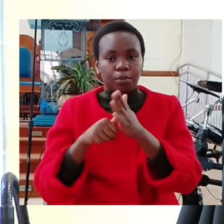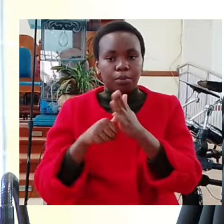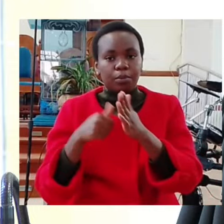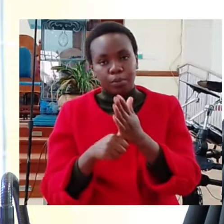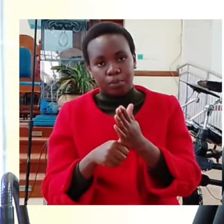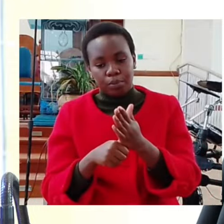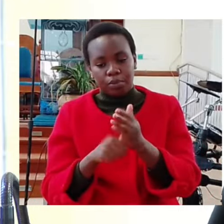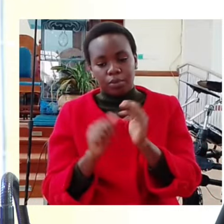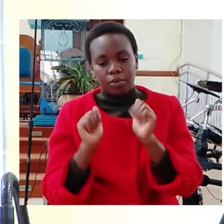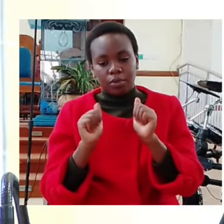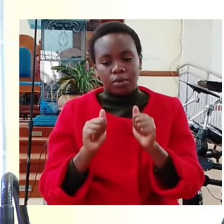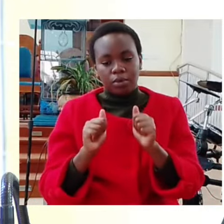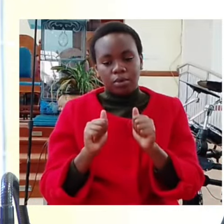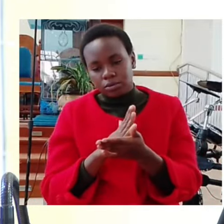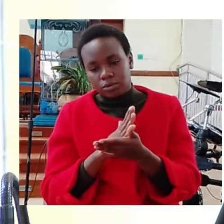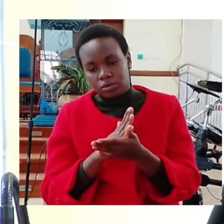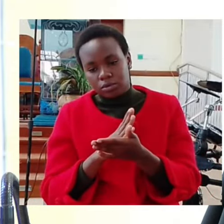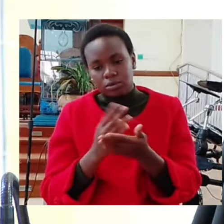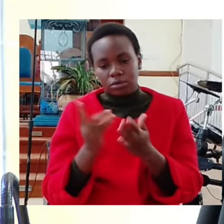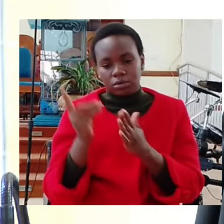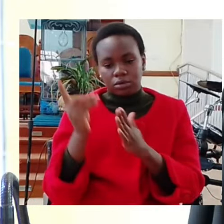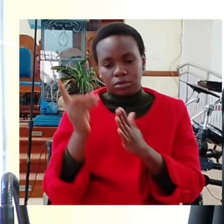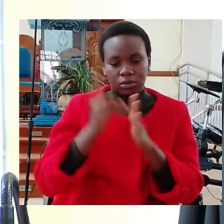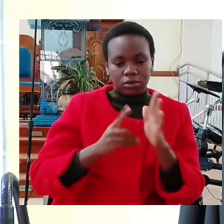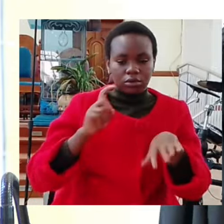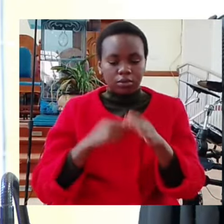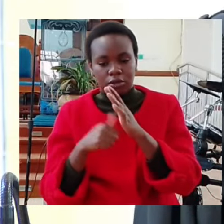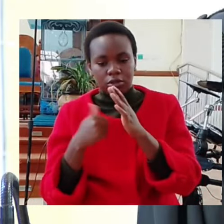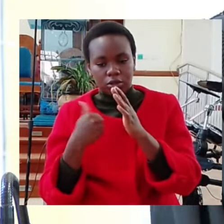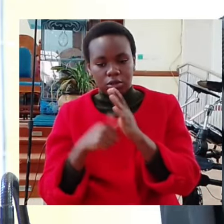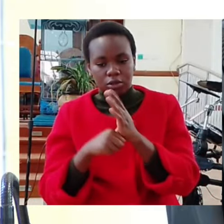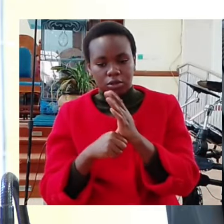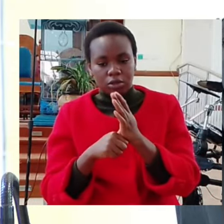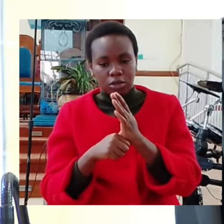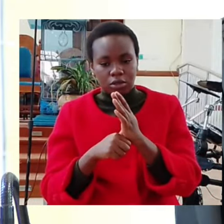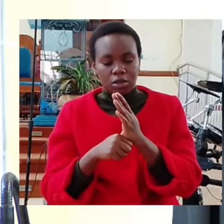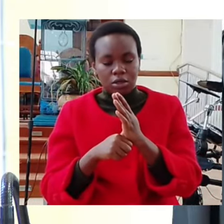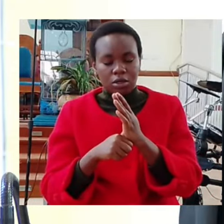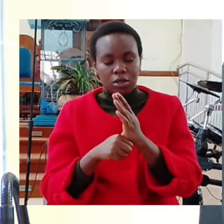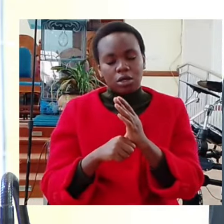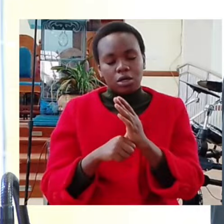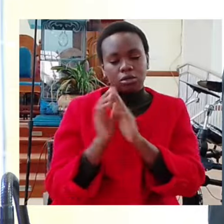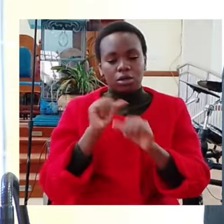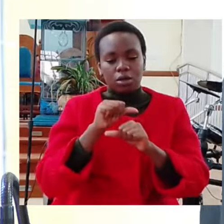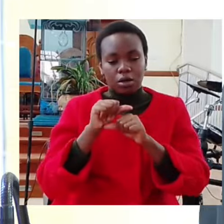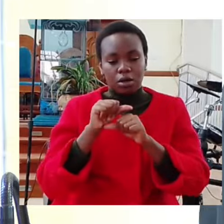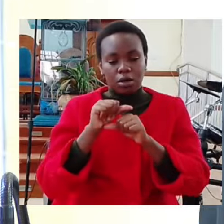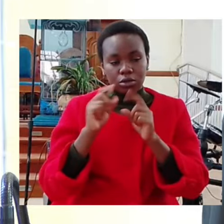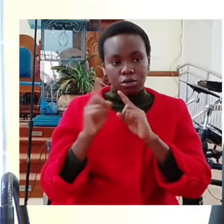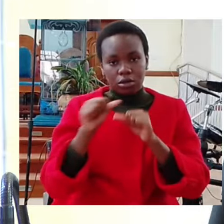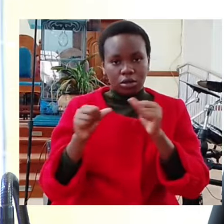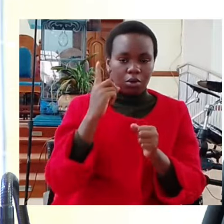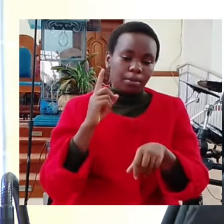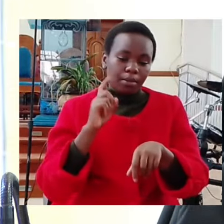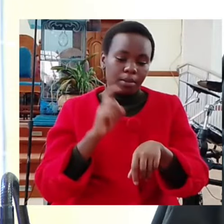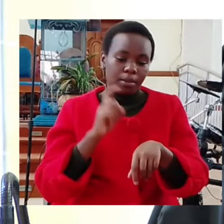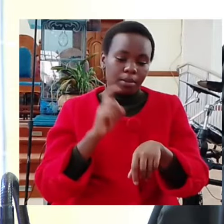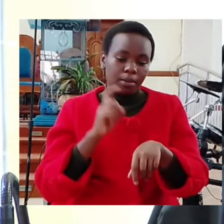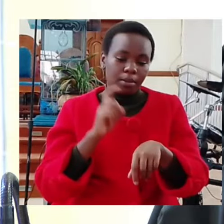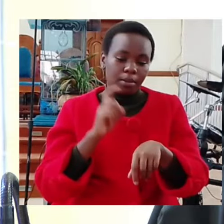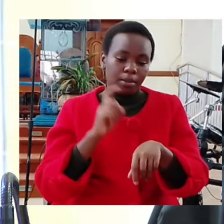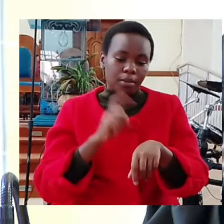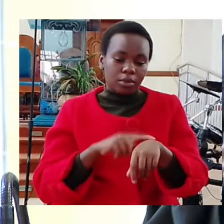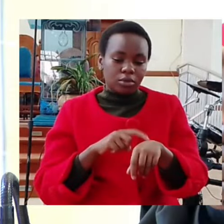part of tearing each other down? Ndeto iria twaragia cio mwena uria ungi hindi iria umwe witu aragerera mathina ini ri